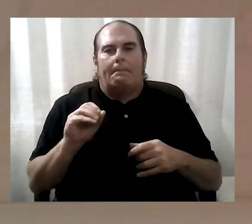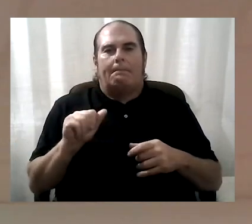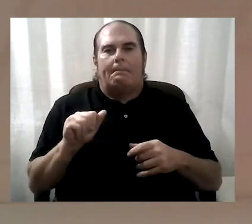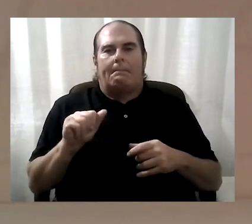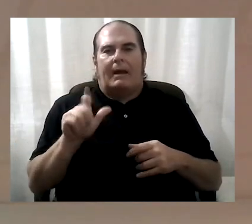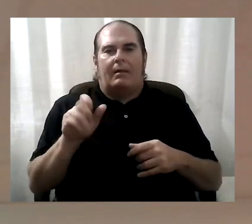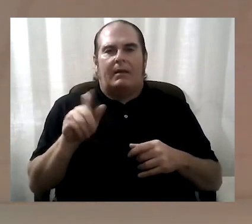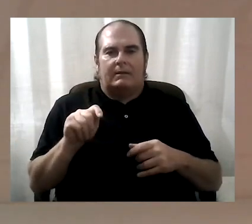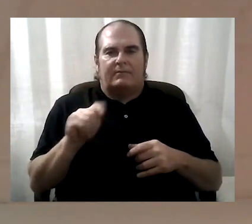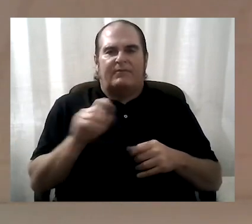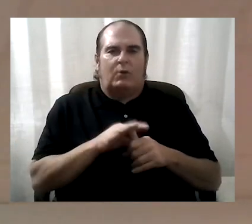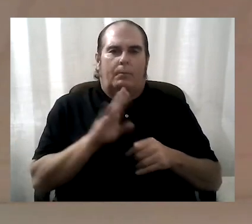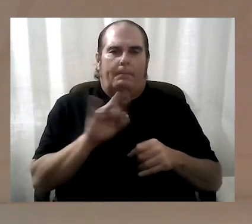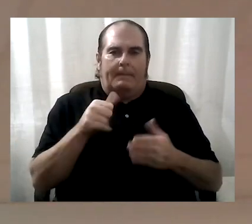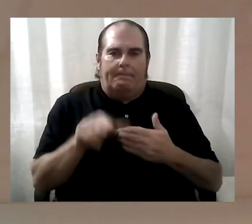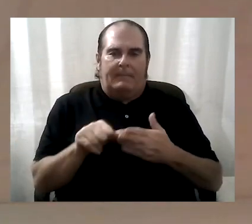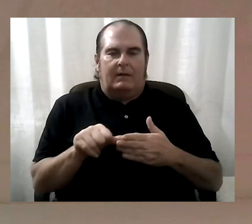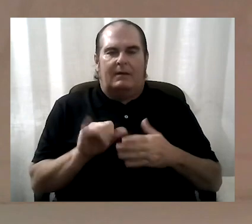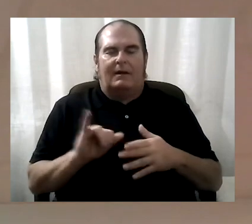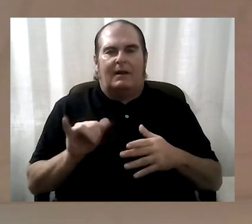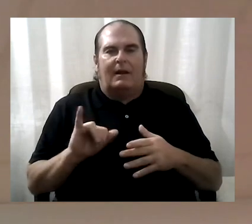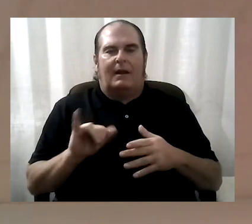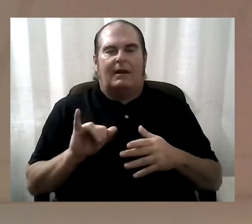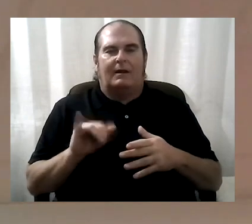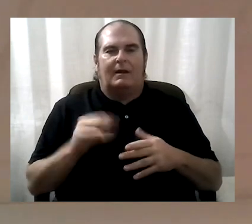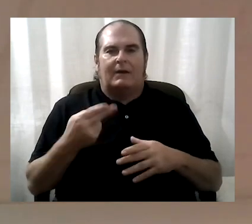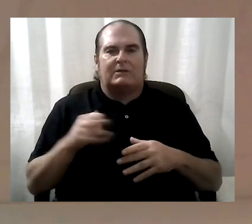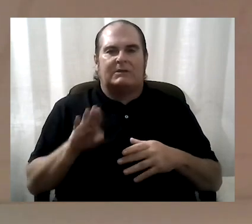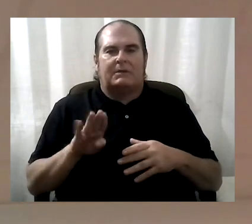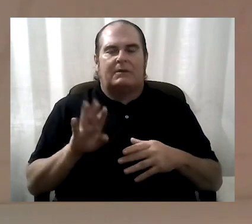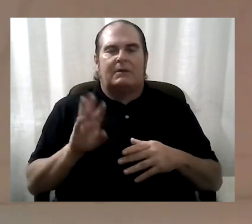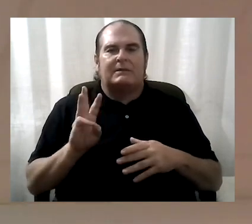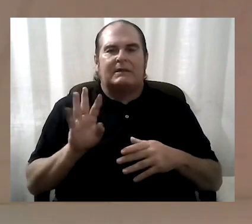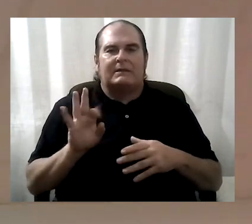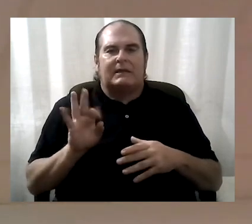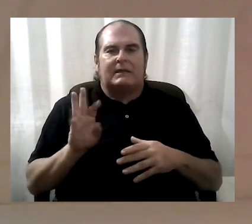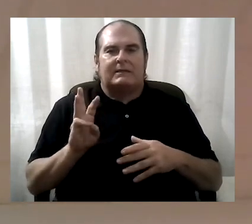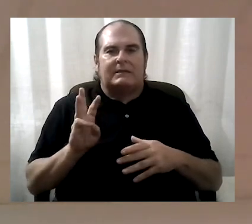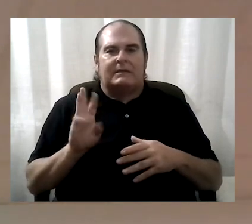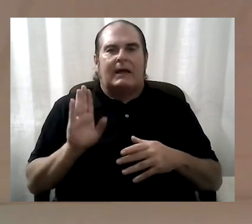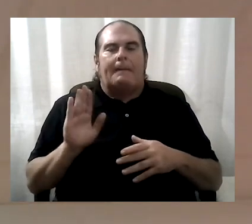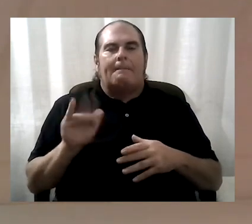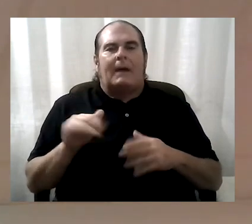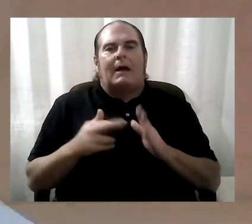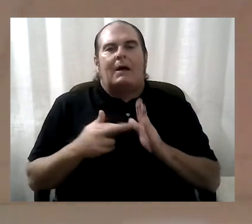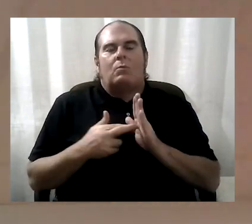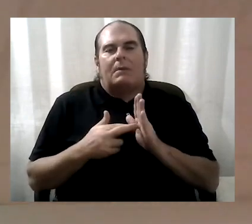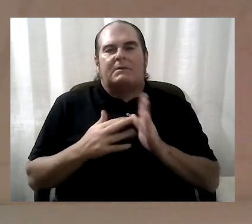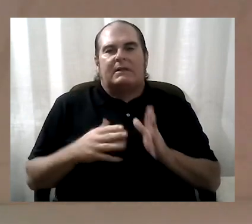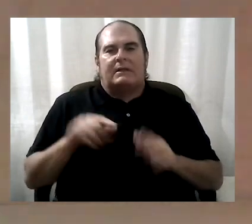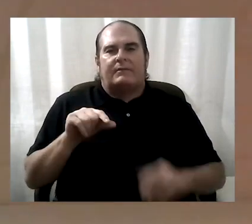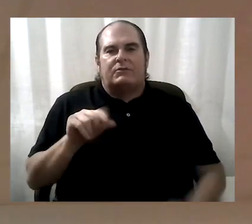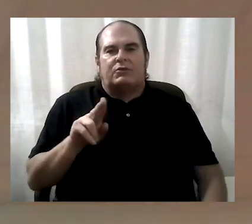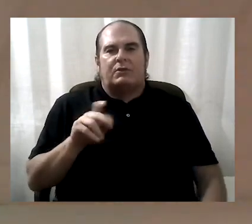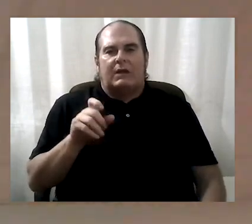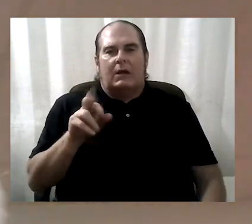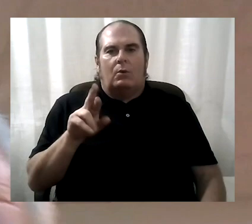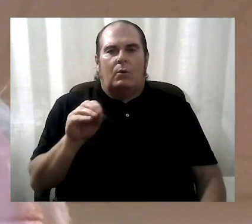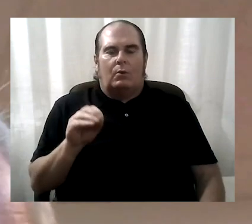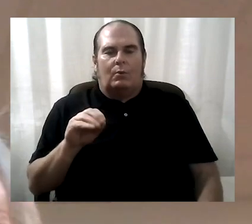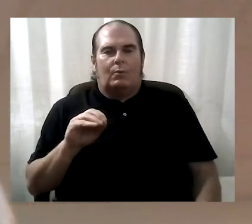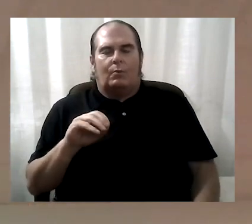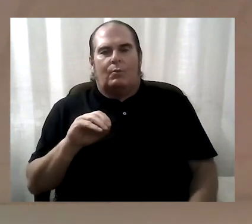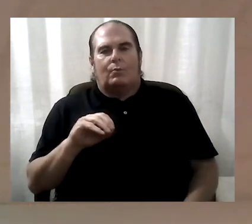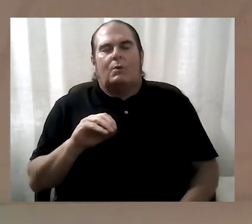House Bill 696 by Representative Fierro. There's also been proposals that have been filed that